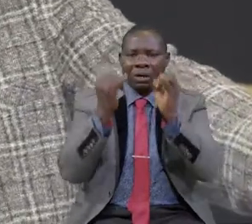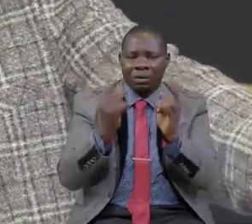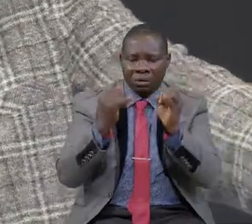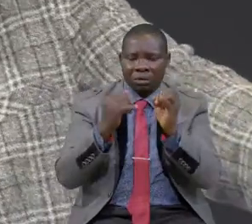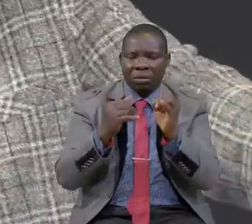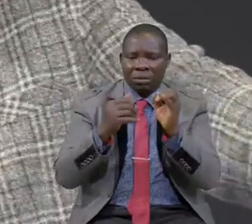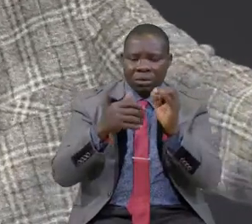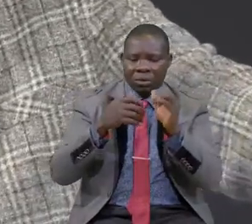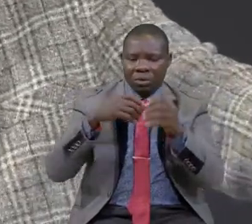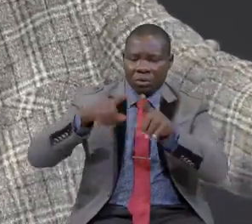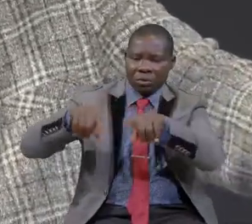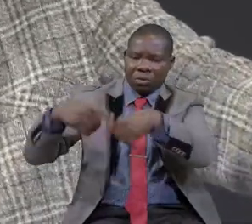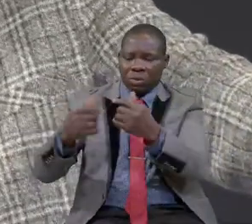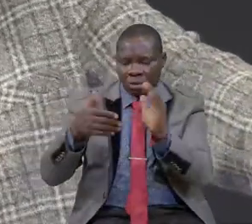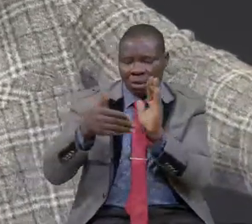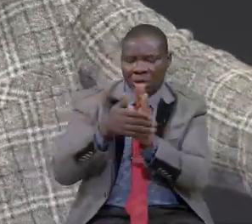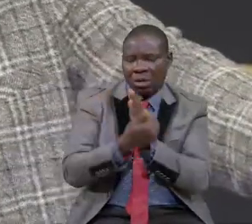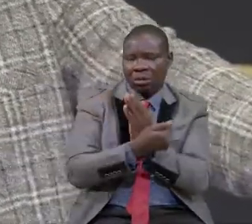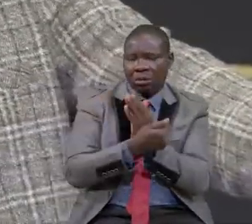Adultery, gone.